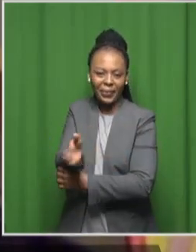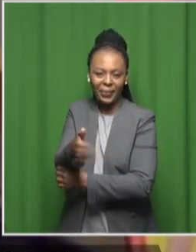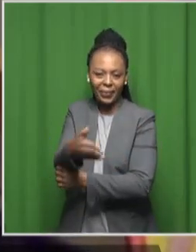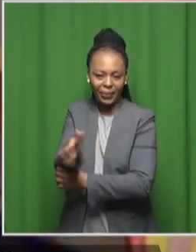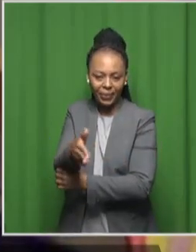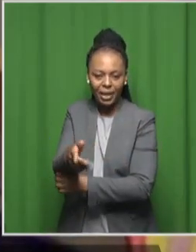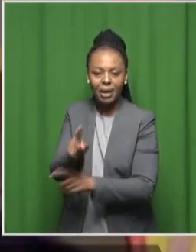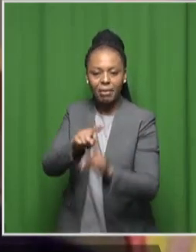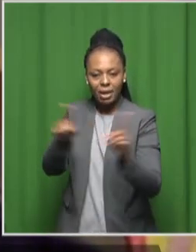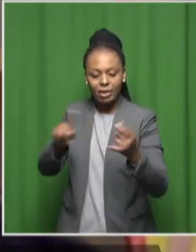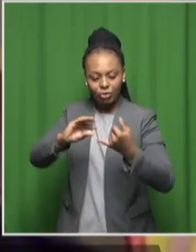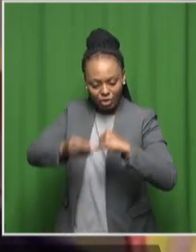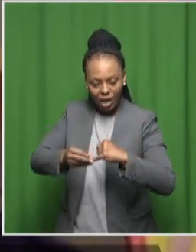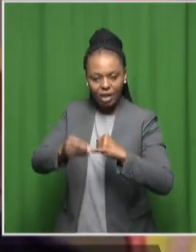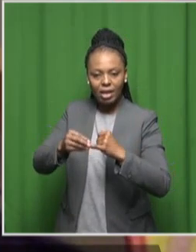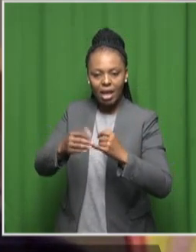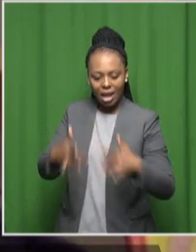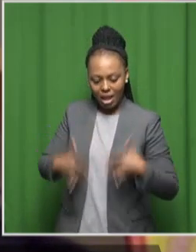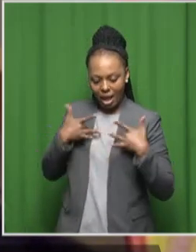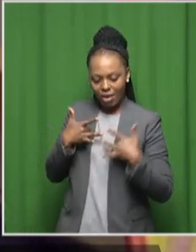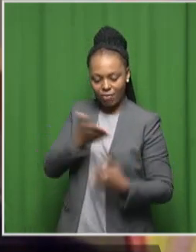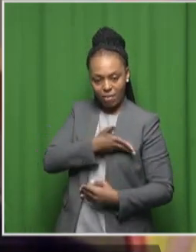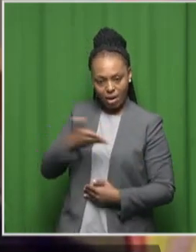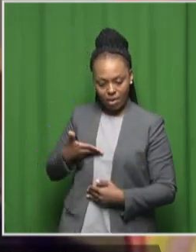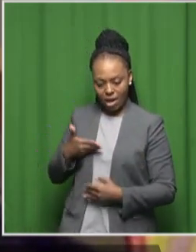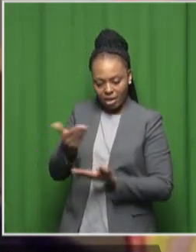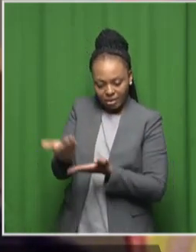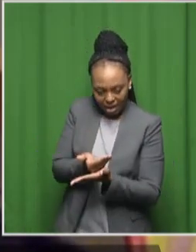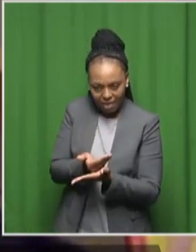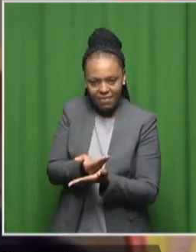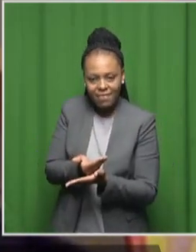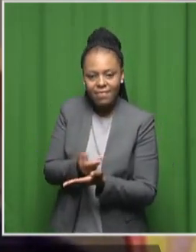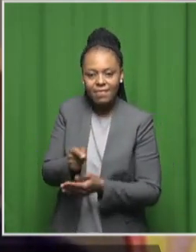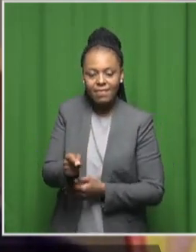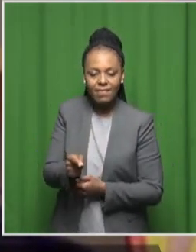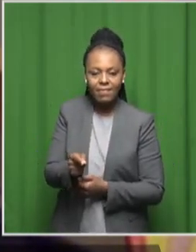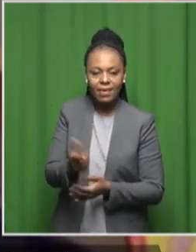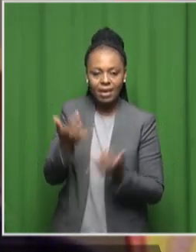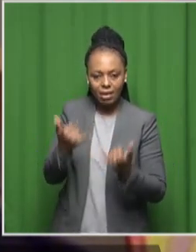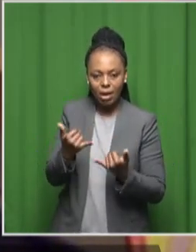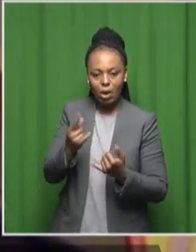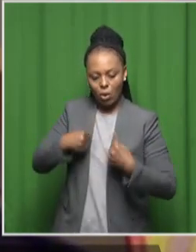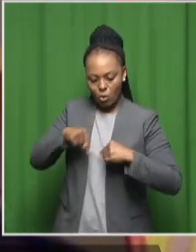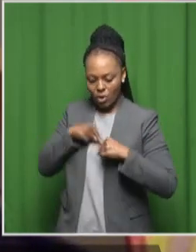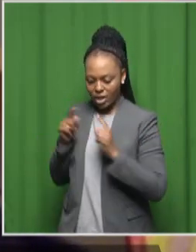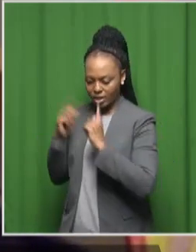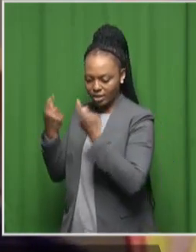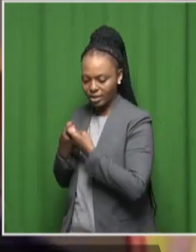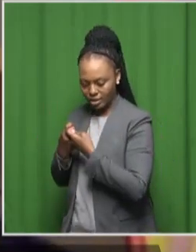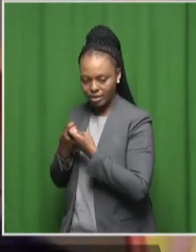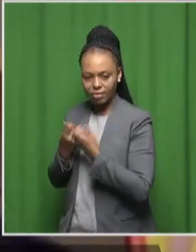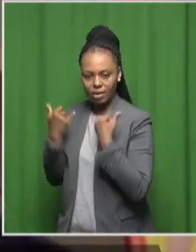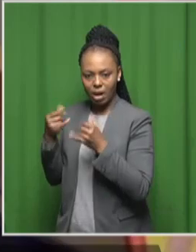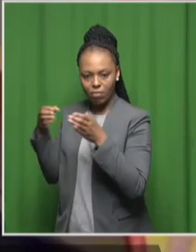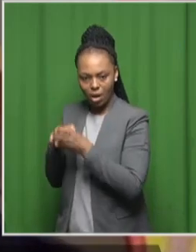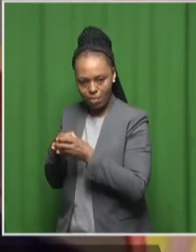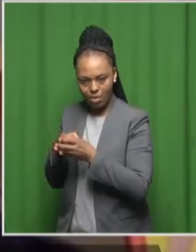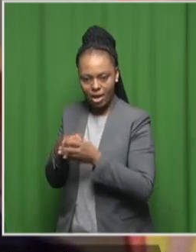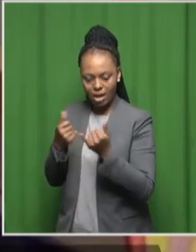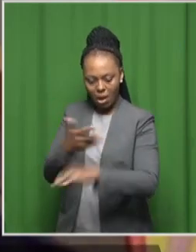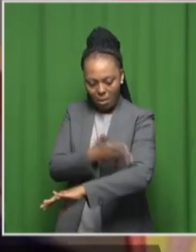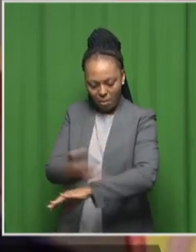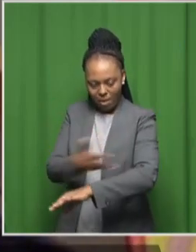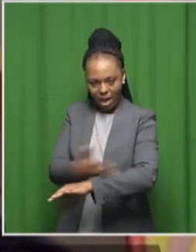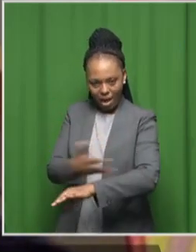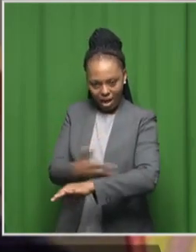the mom's life. So we will actually go in an emergency and go and temporarily block the blood vessels to the